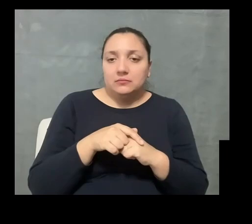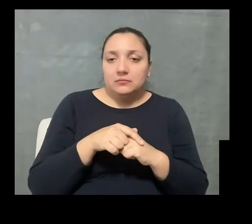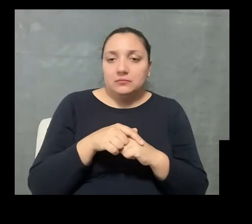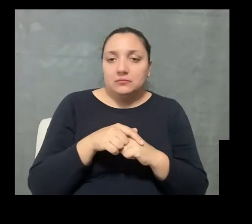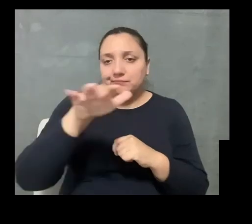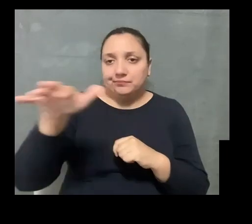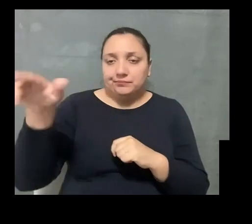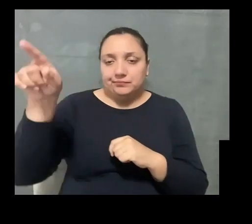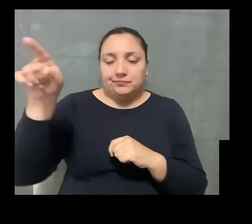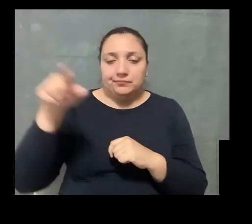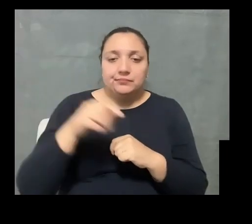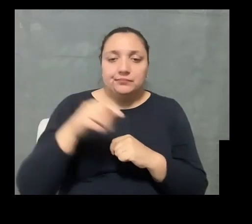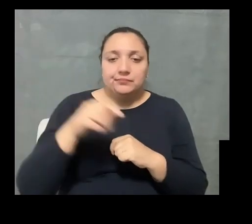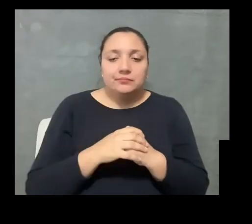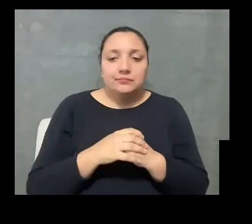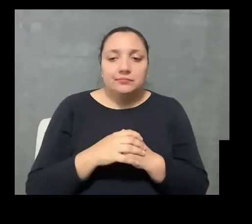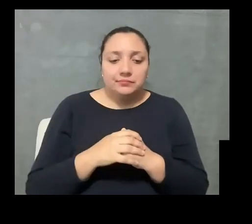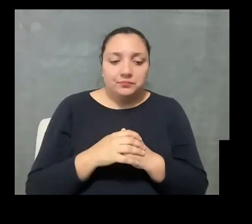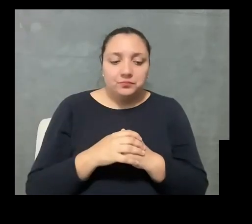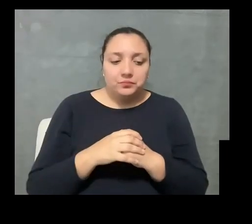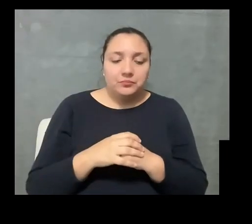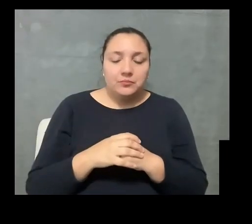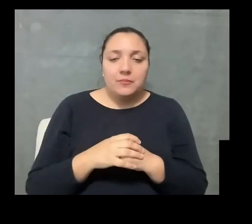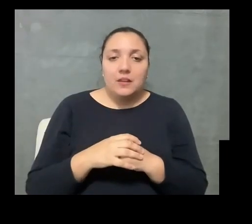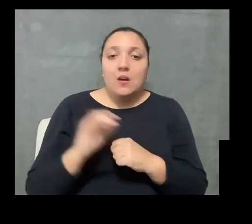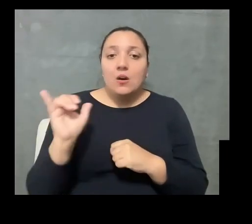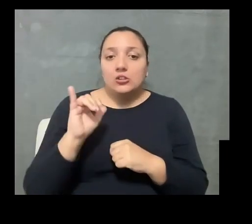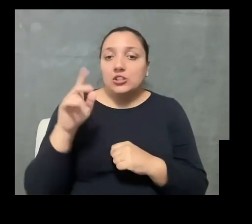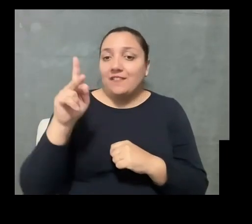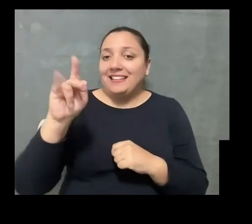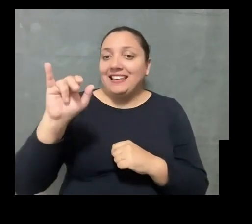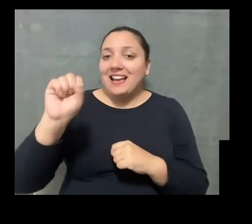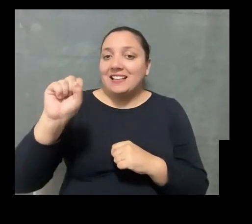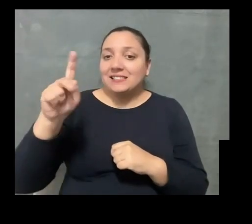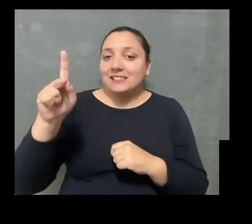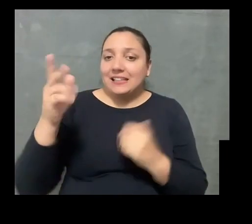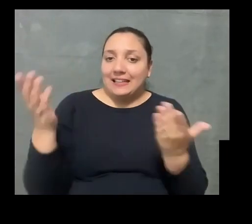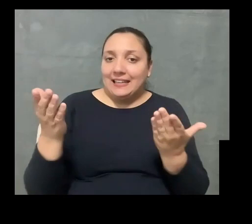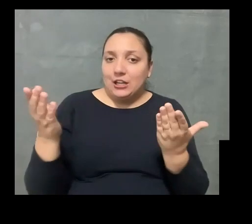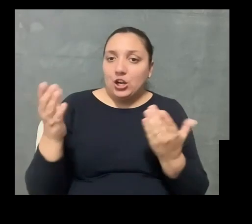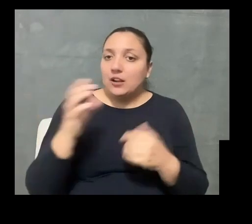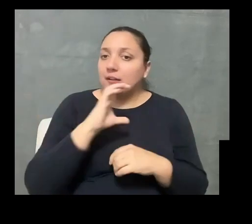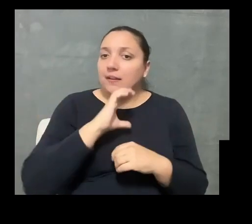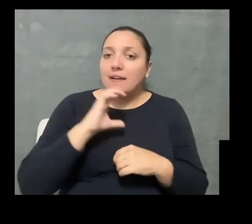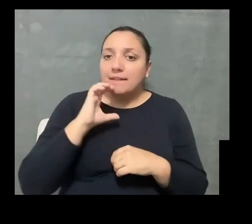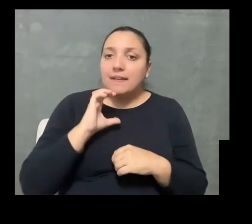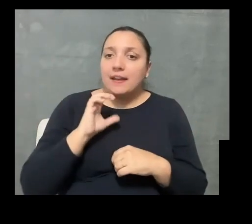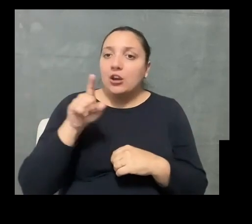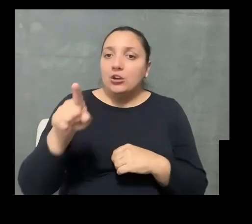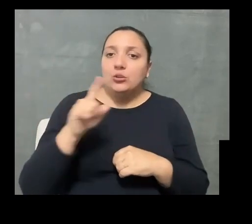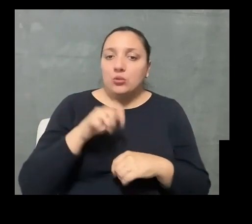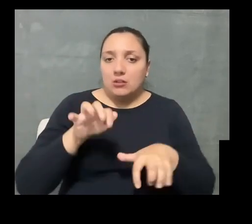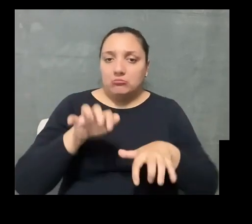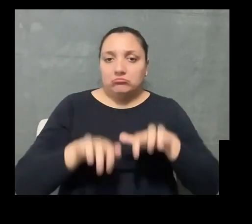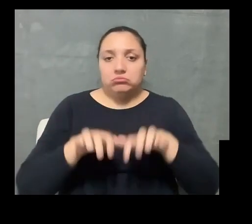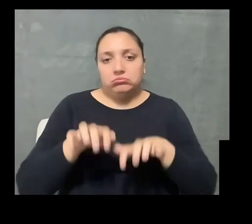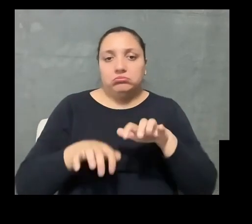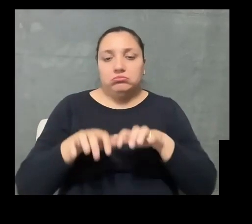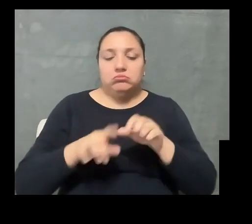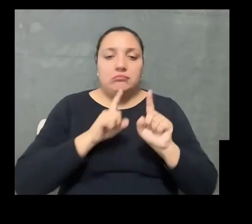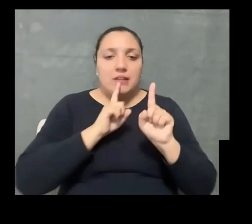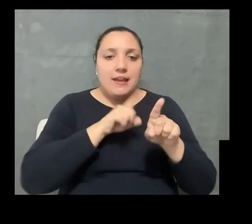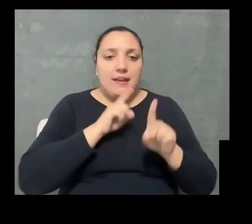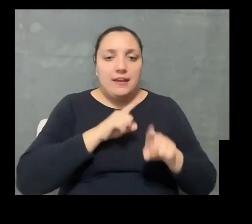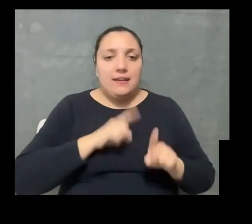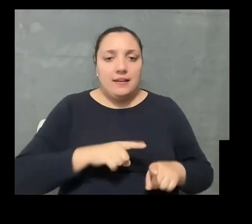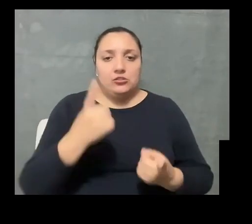bit.ly/connectall-survey. We have kiosks in the cafe that you can use to complete the survey today. We